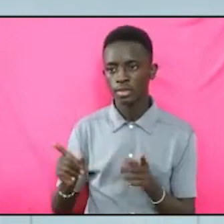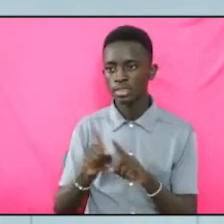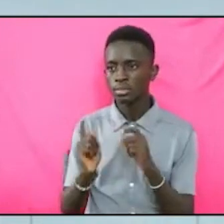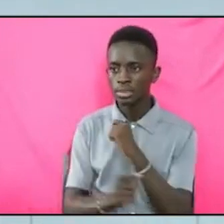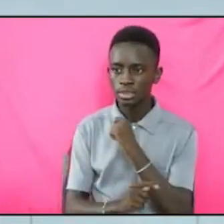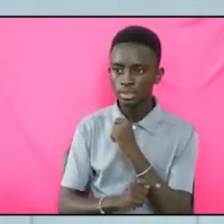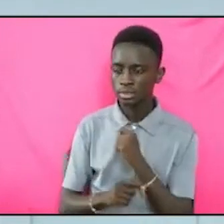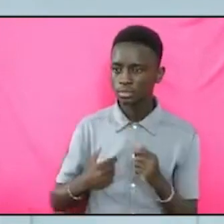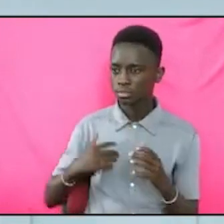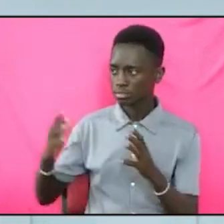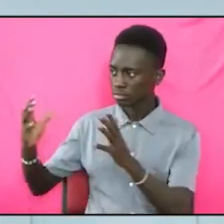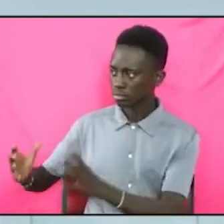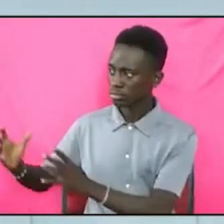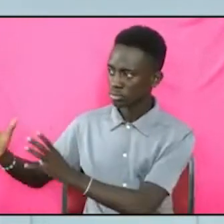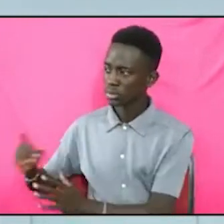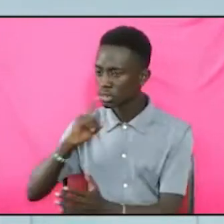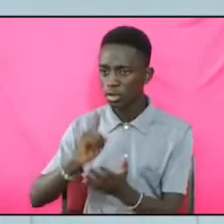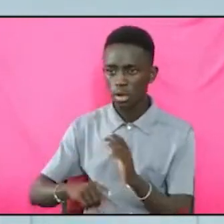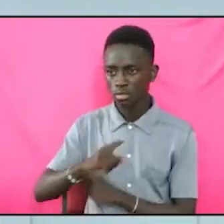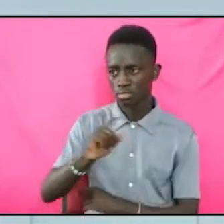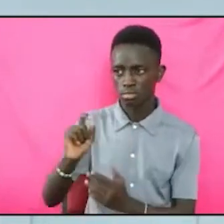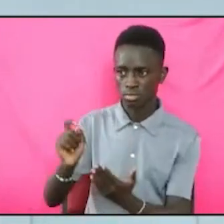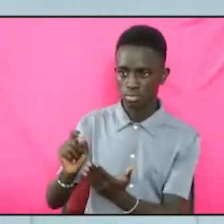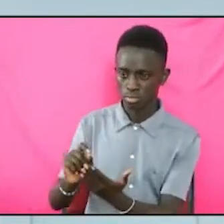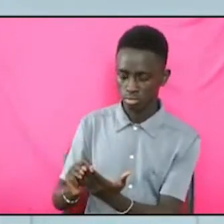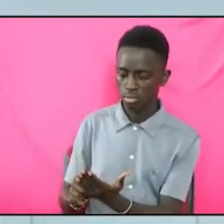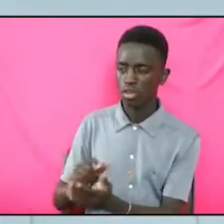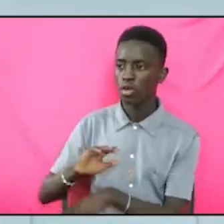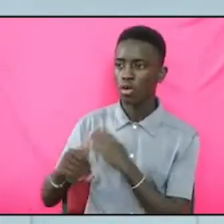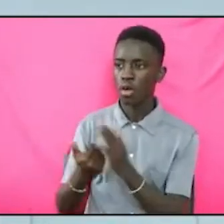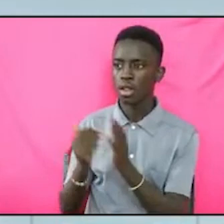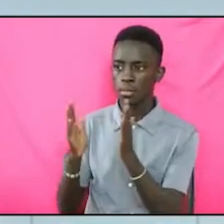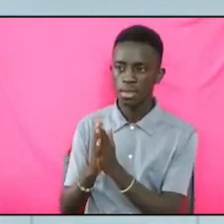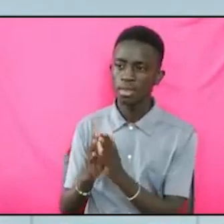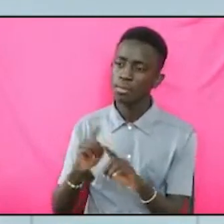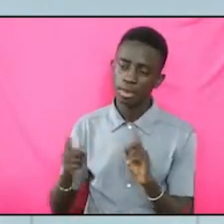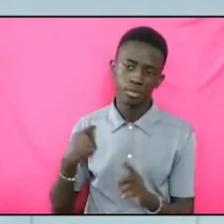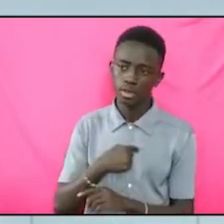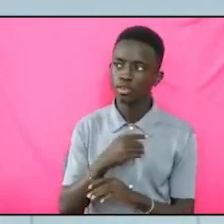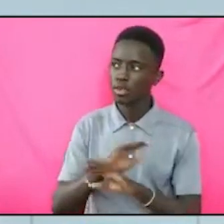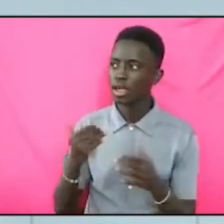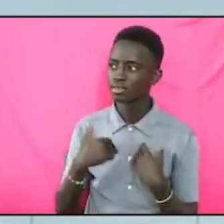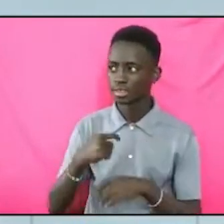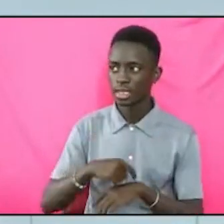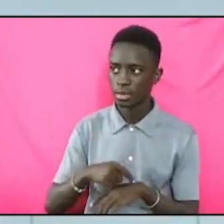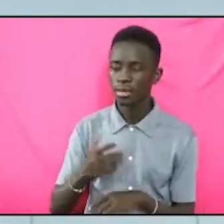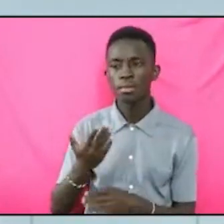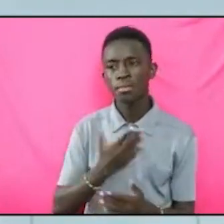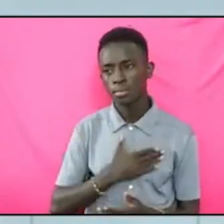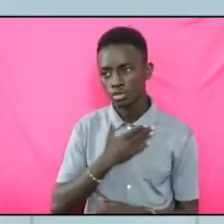basket here and say, please write down and bring it here so that we pray over it. But we don't have that time for today. Please write it